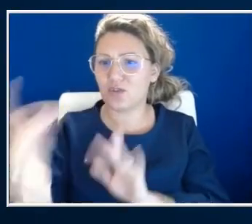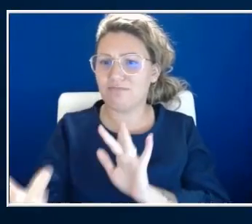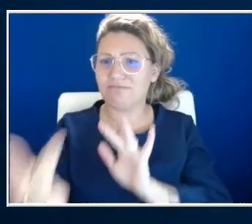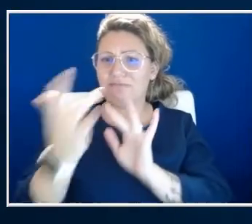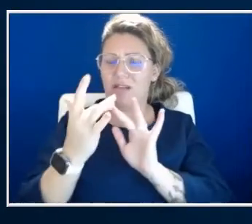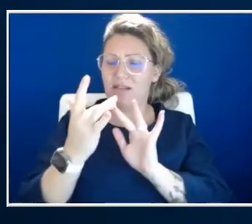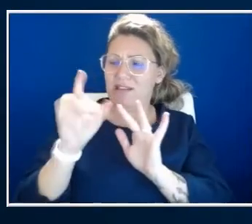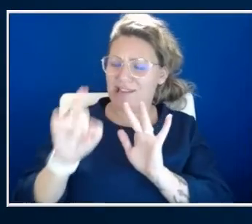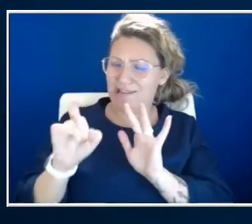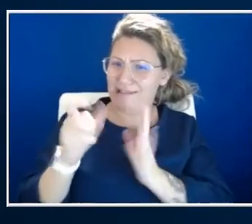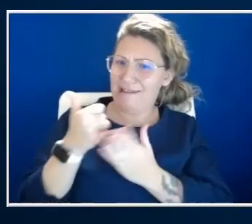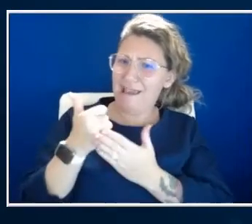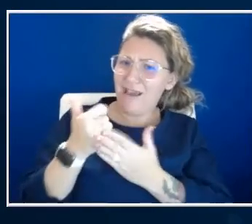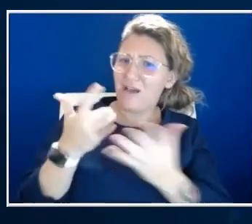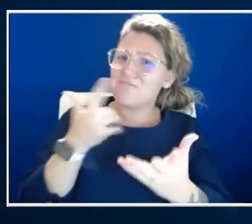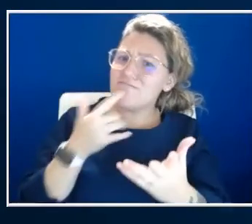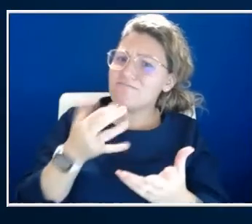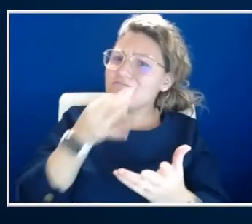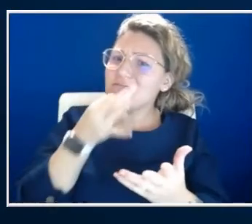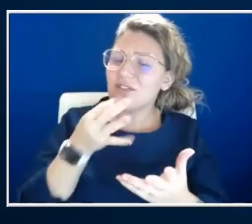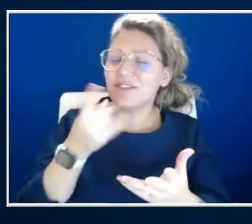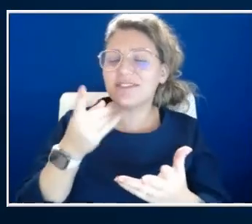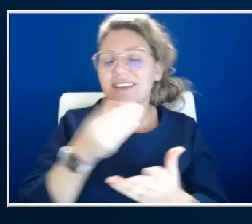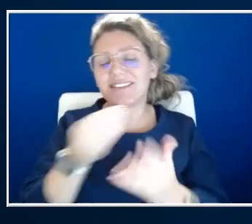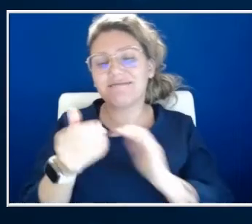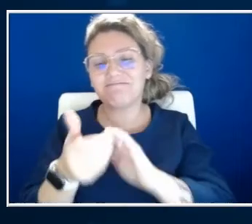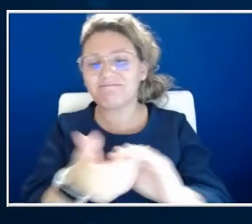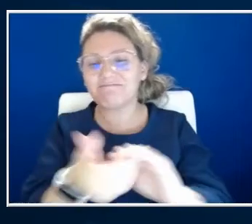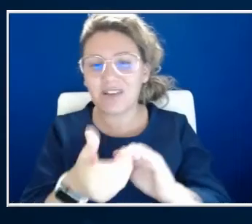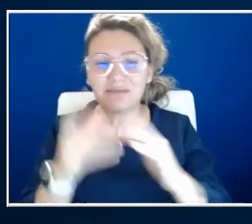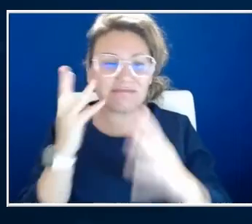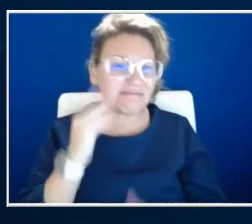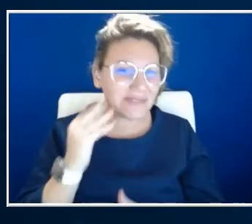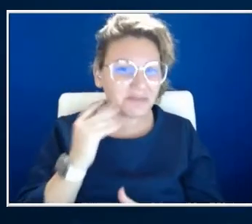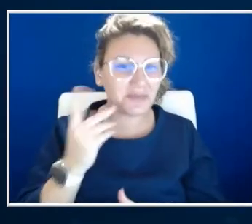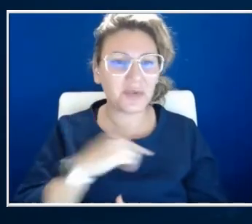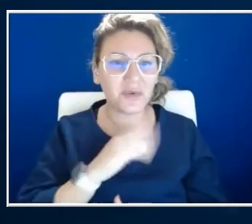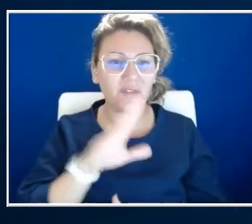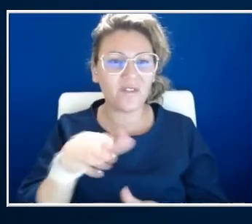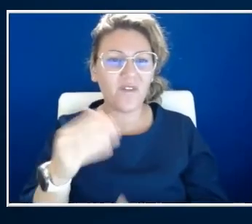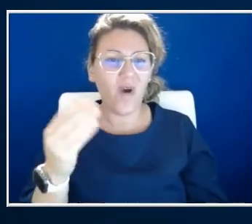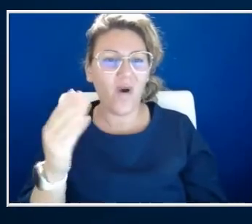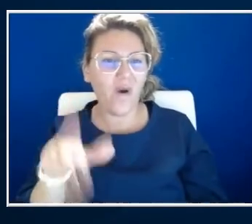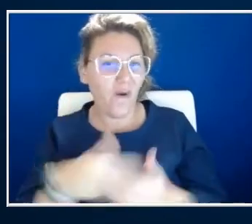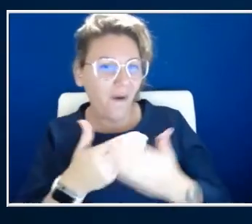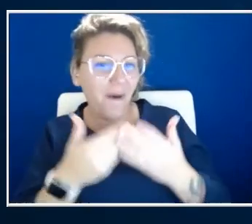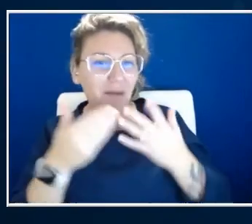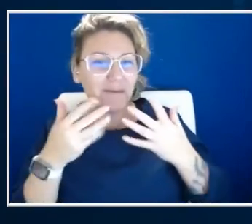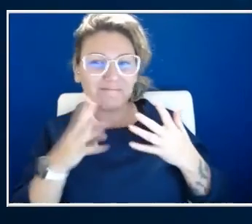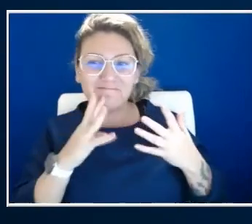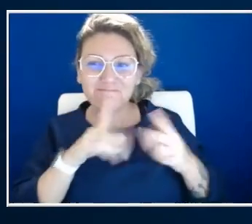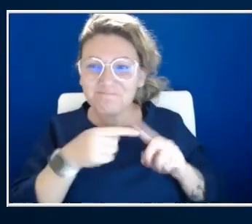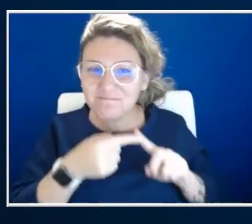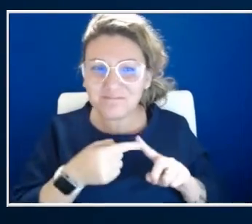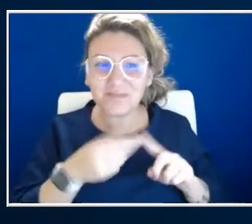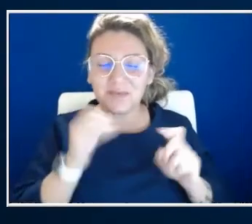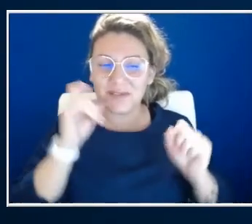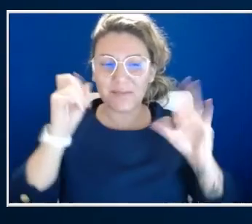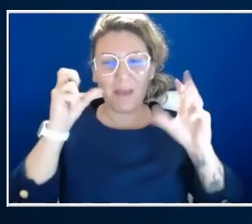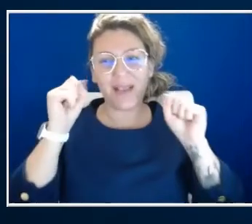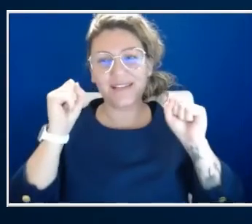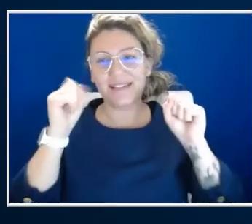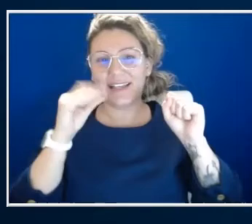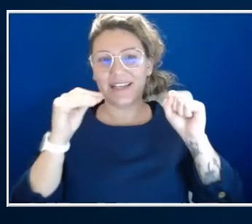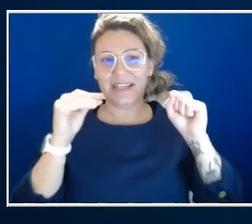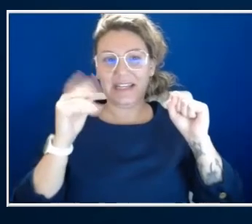kidney surgeons, and just the collaborative experience that we've all been alluding to was just amazing. And I think I view the